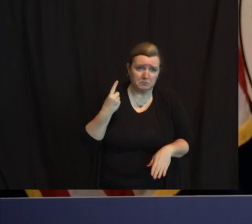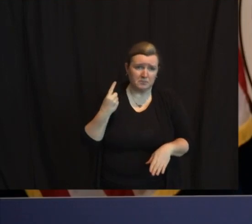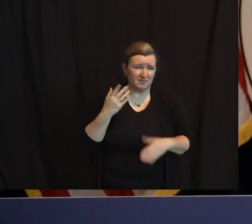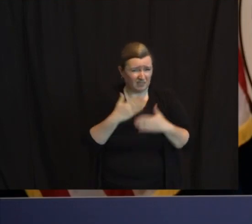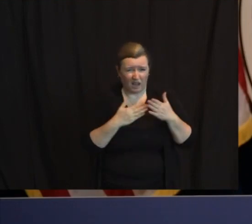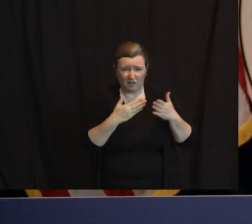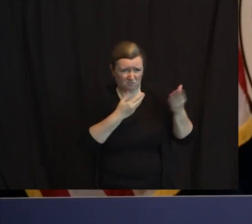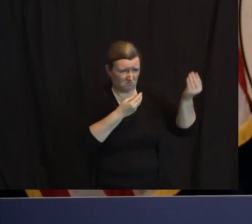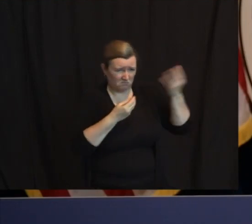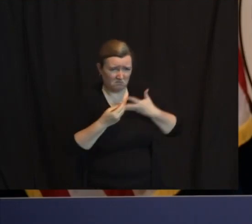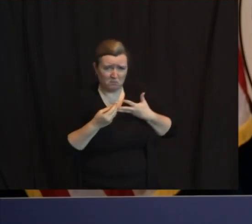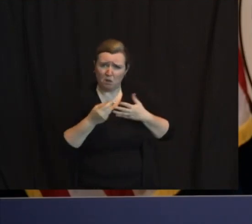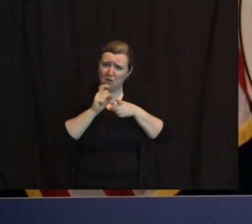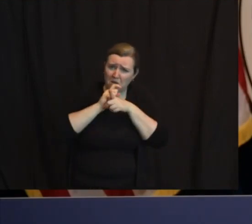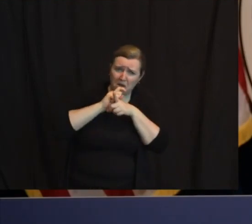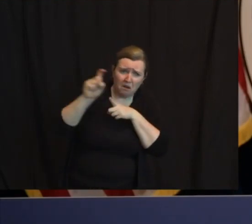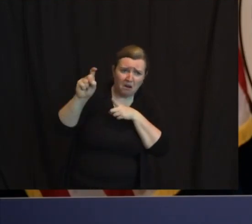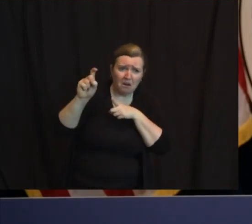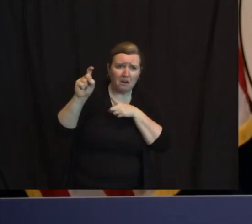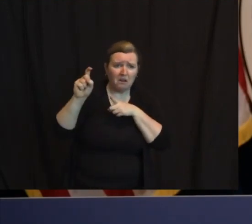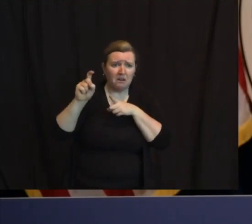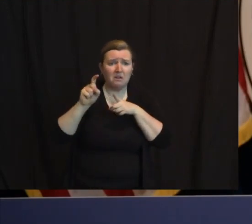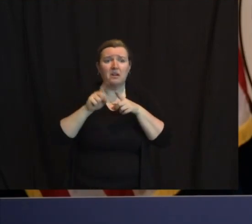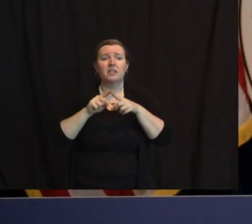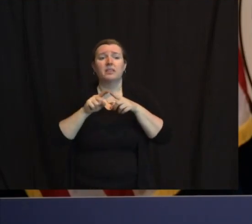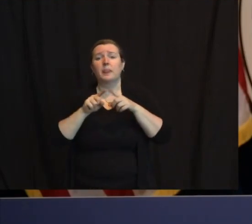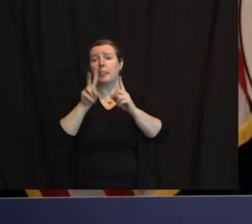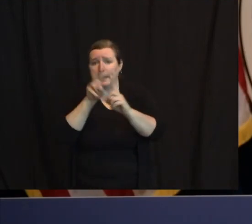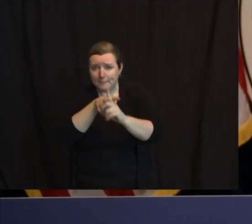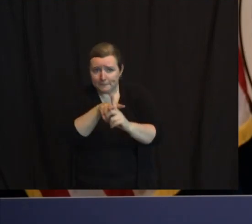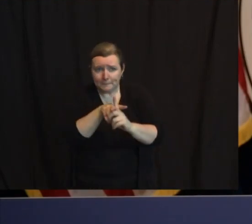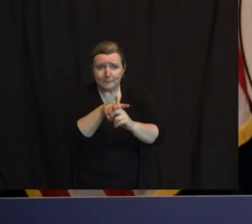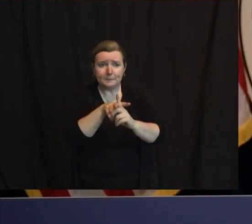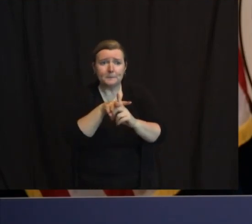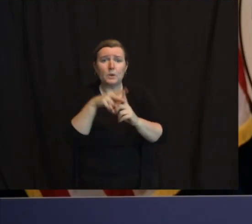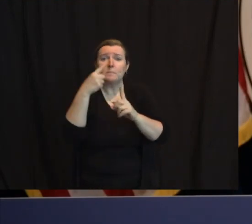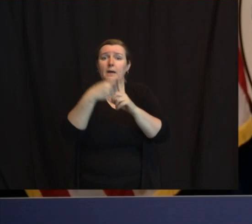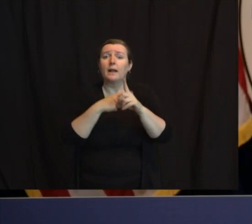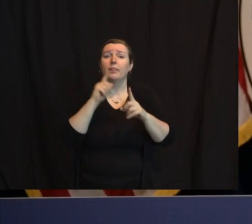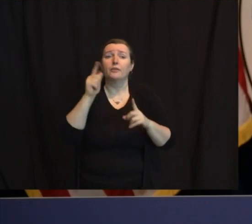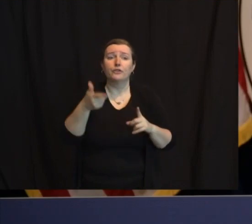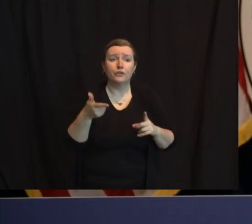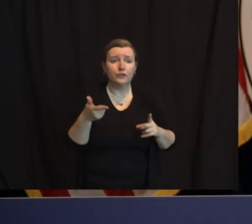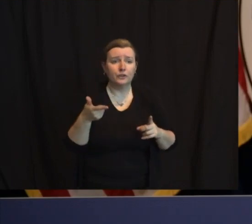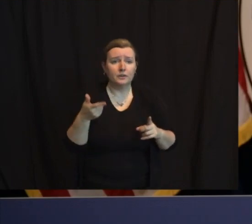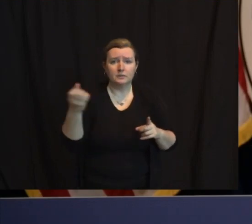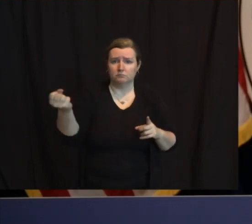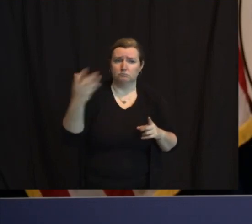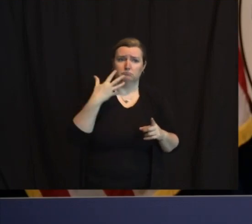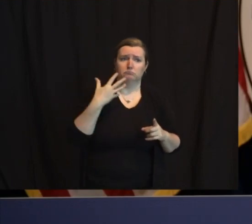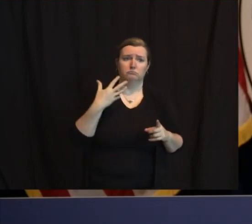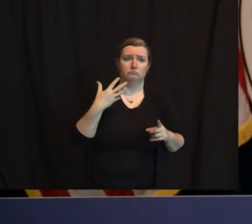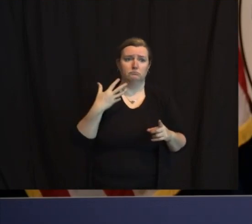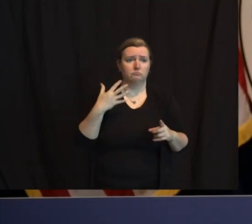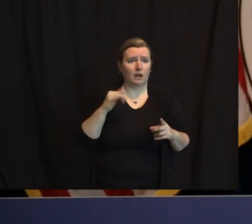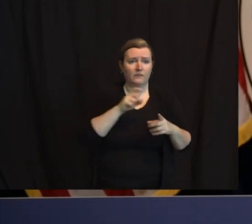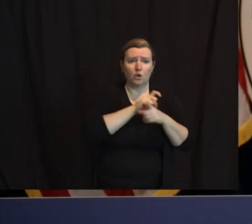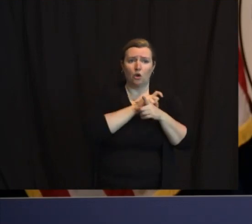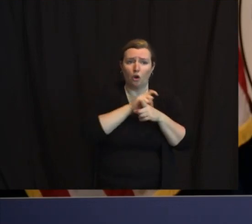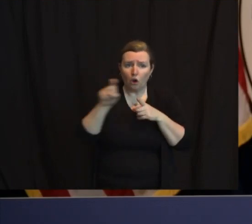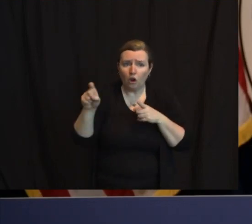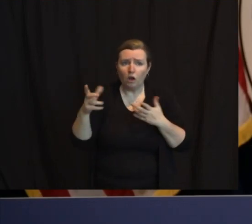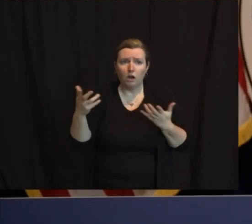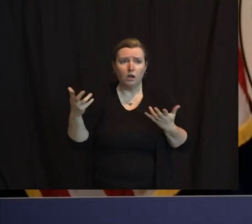put in the claim, and then it takes a month, and then they get a message that they have to talk to somebody. They then call, they can't get through